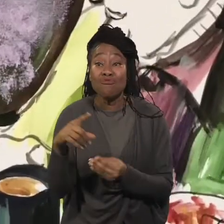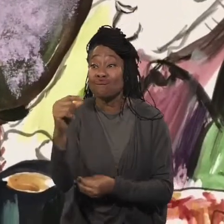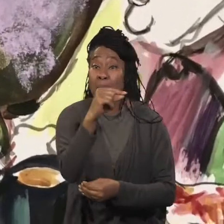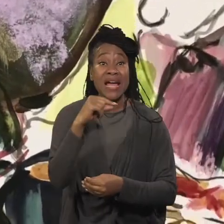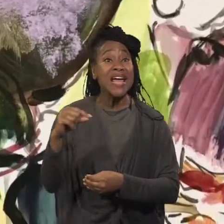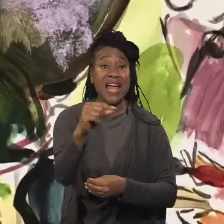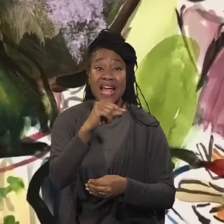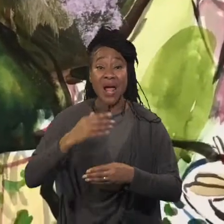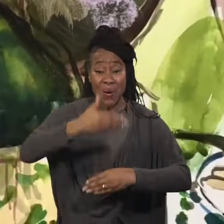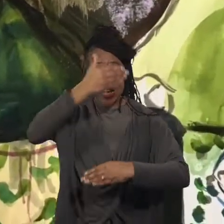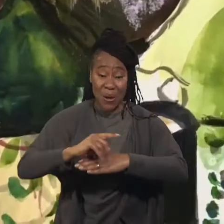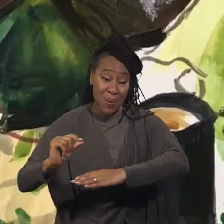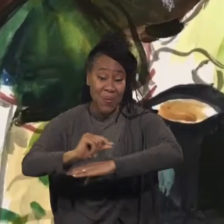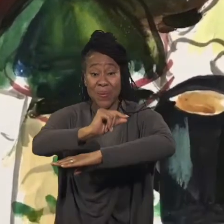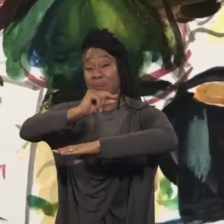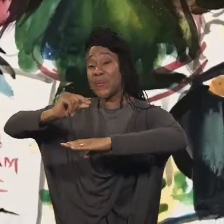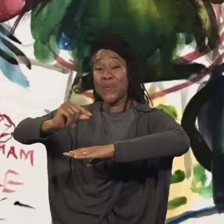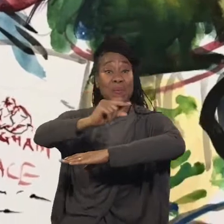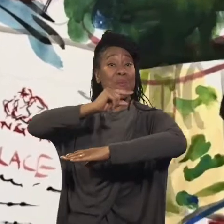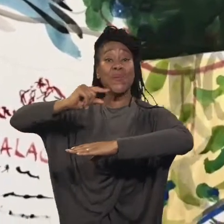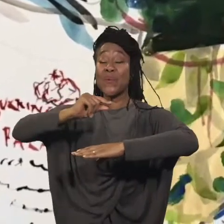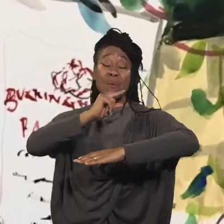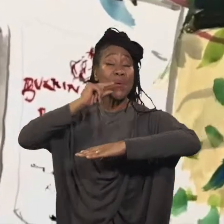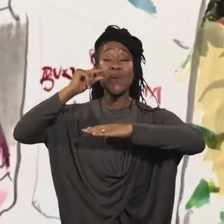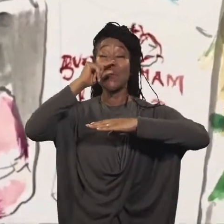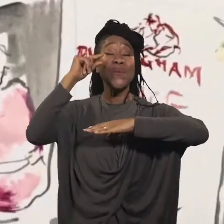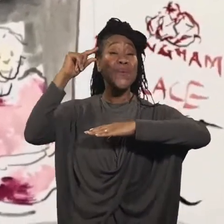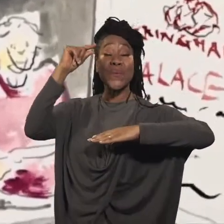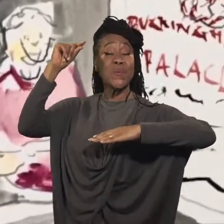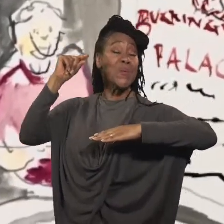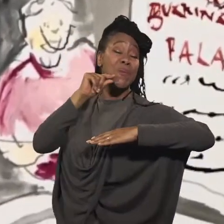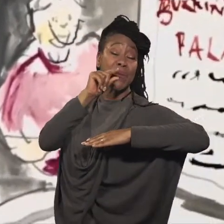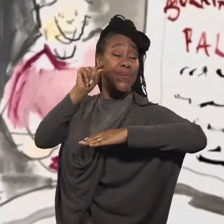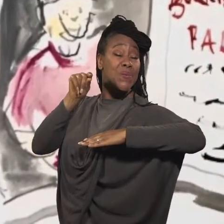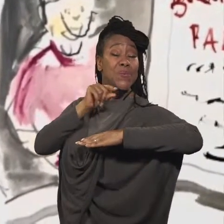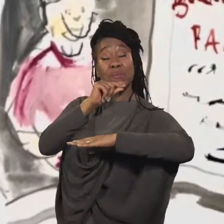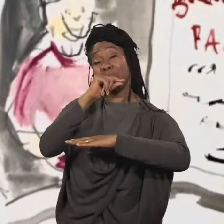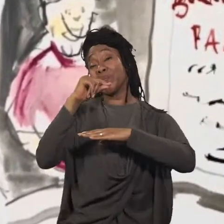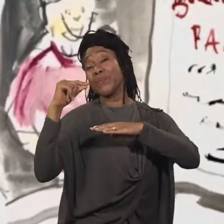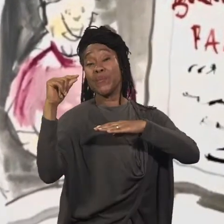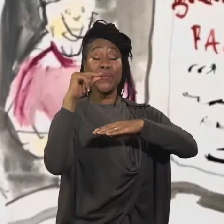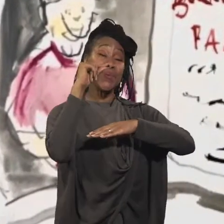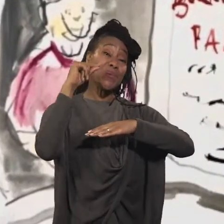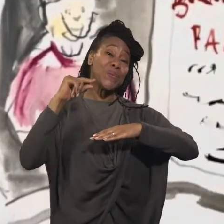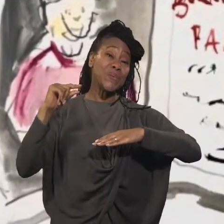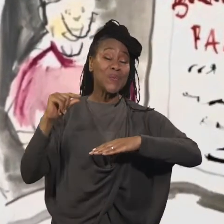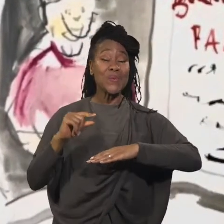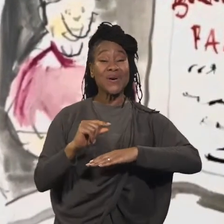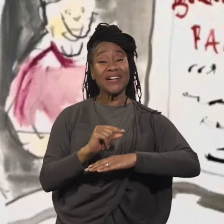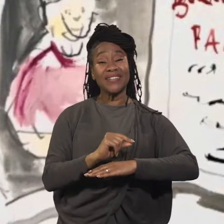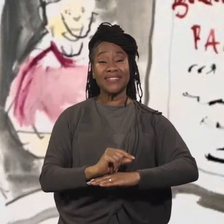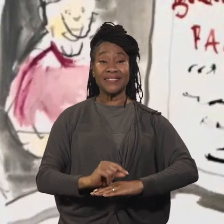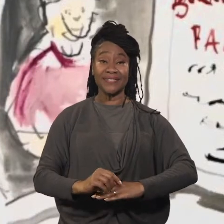singing on their windowsill. Happy Don Delilah